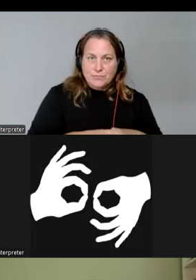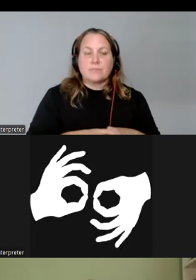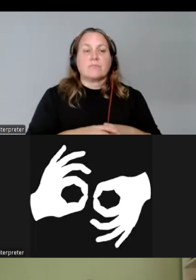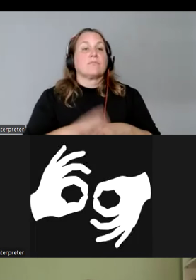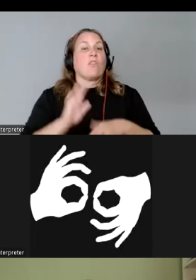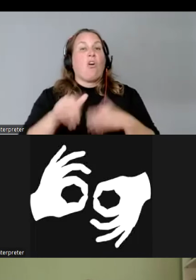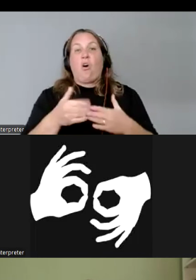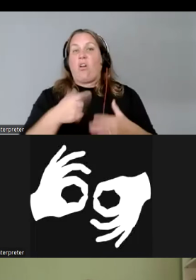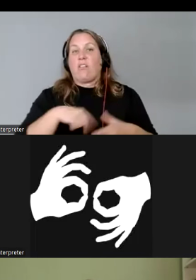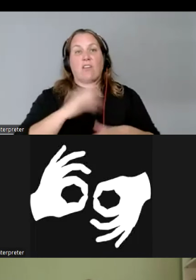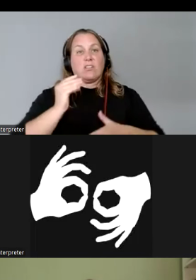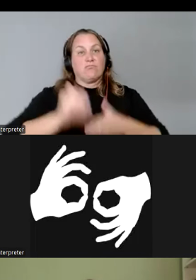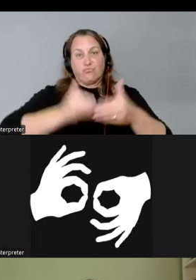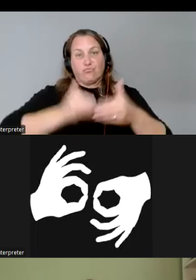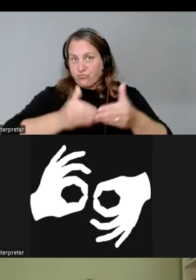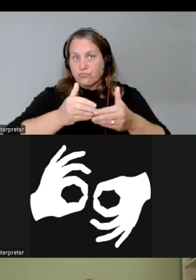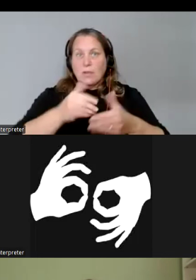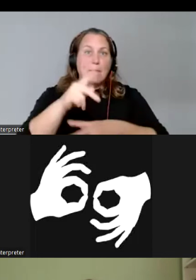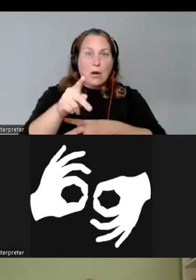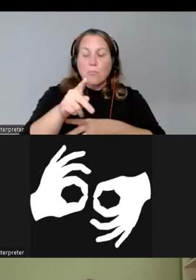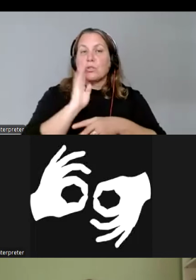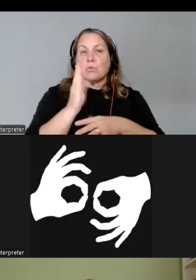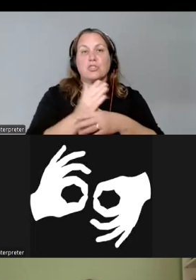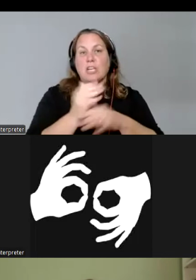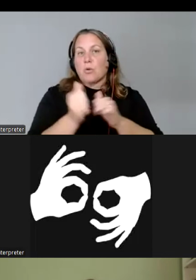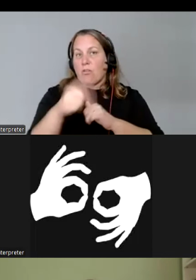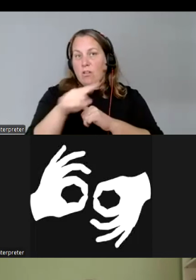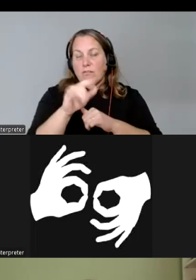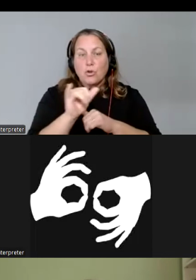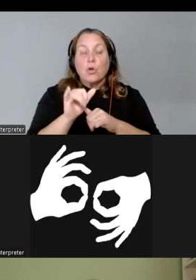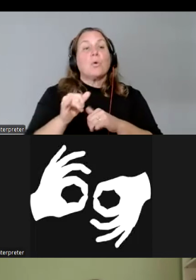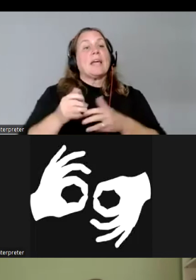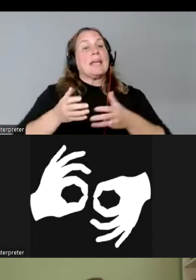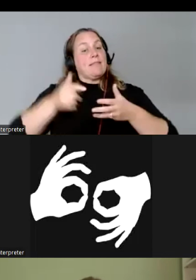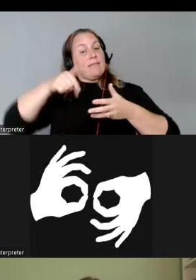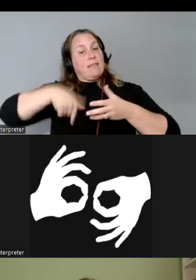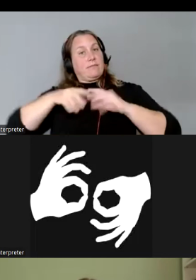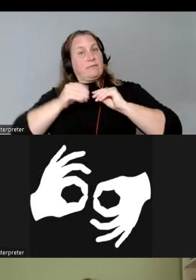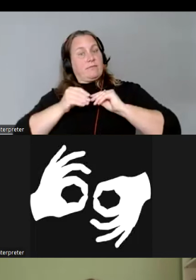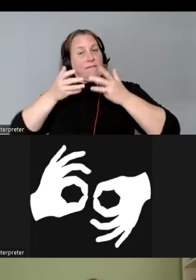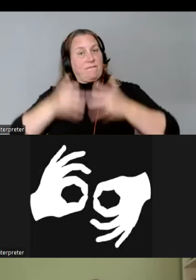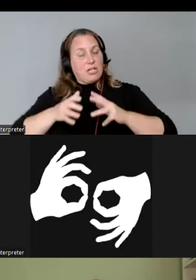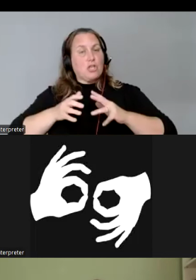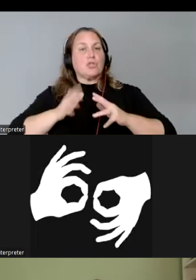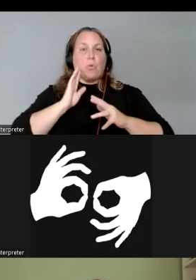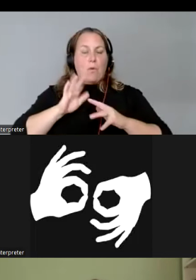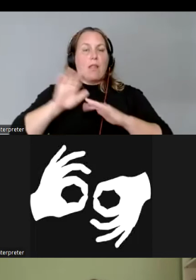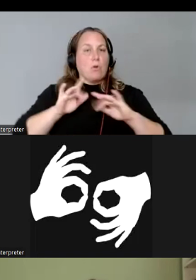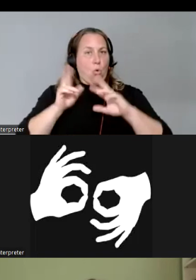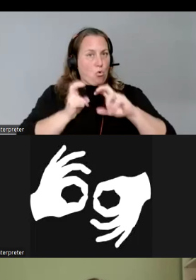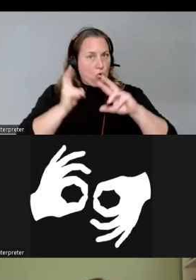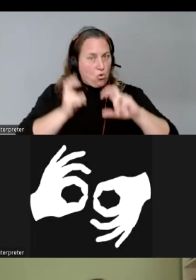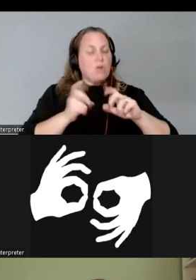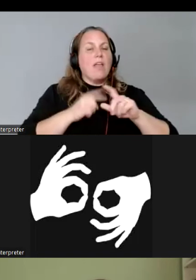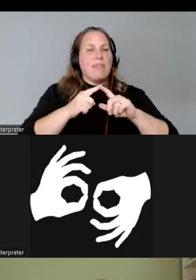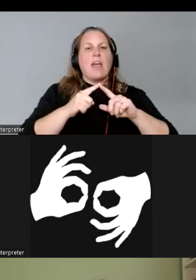and also we'll share the recording of the session after will process it, and it will also be